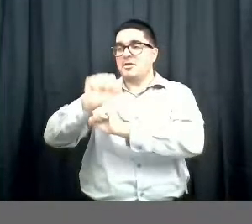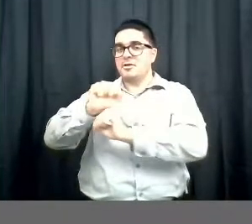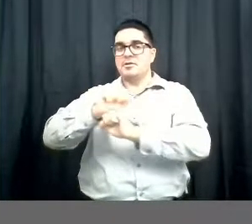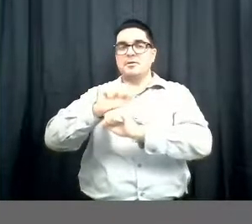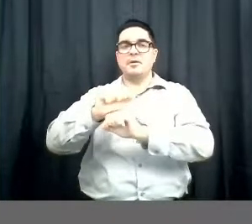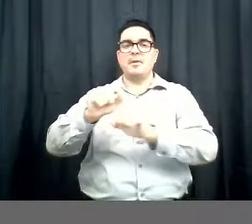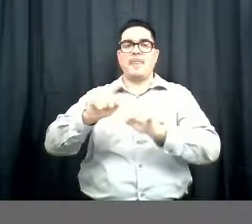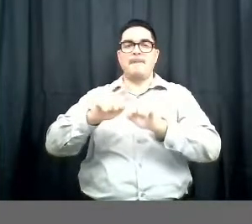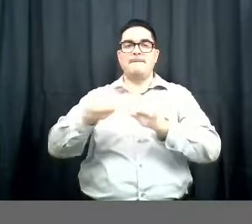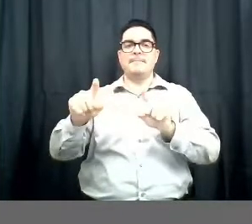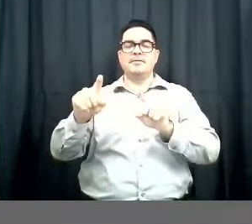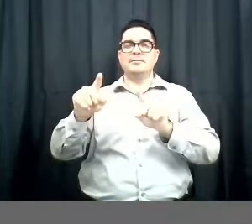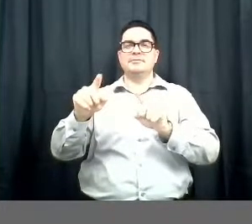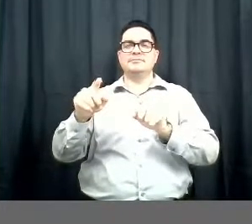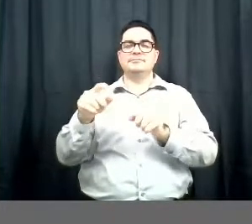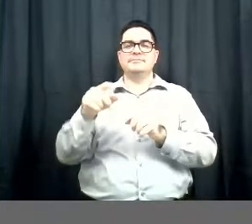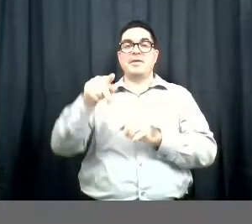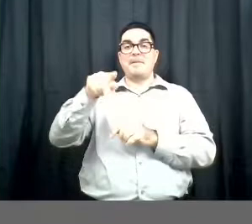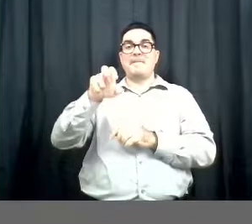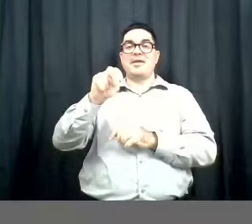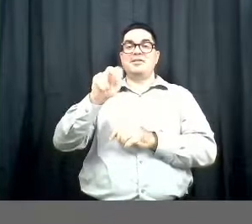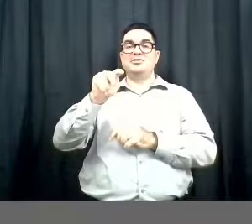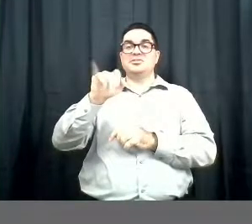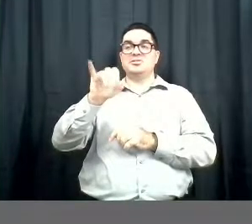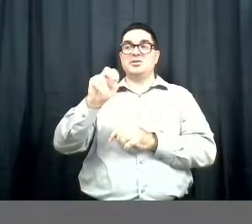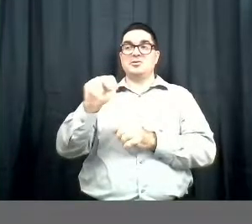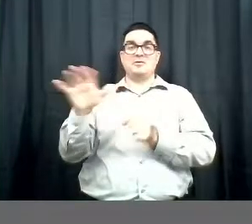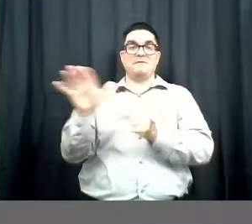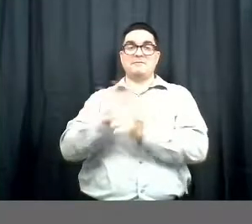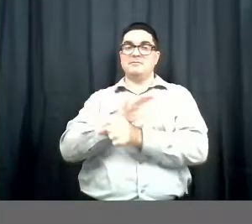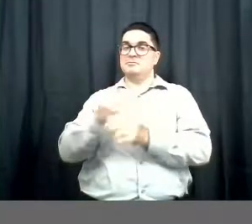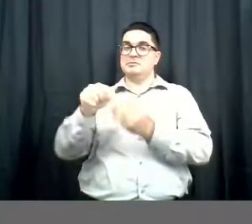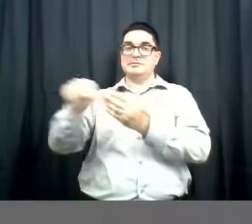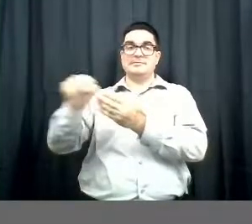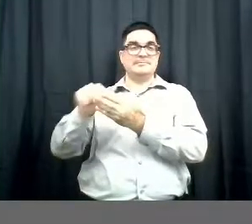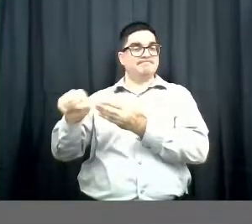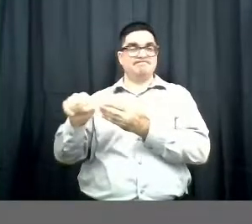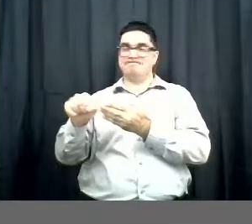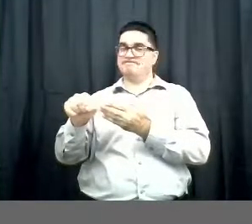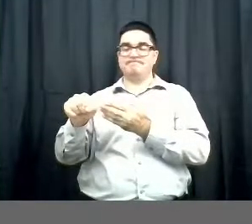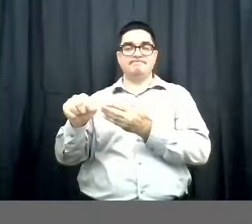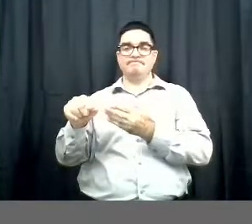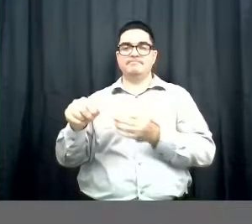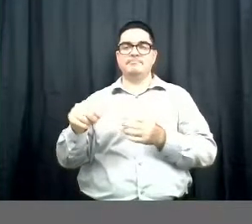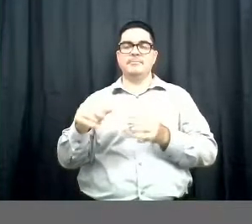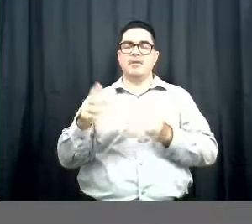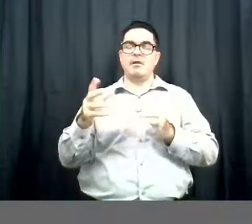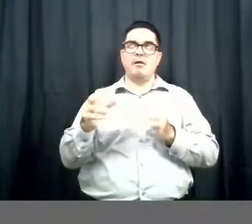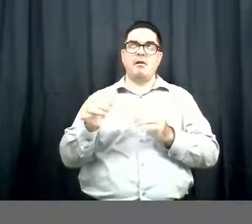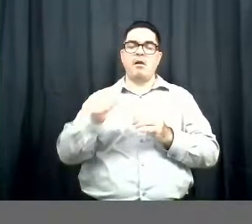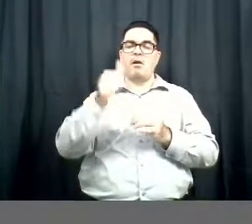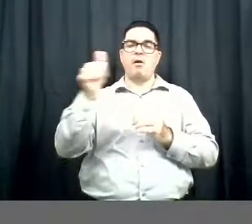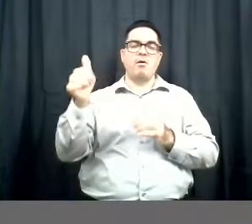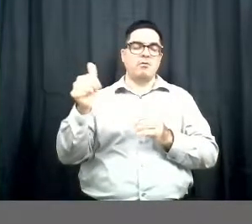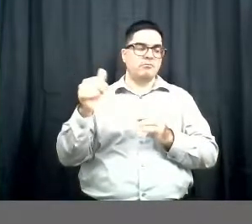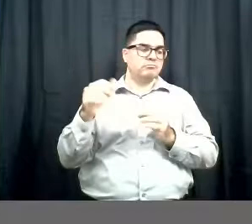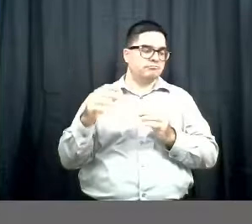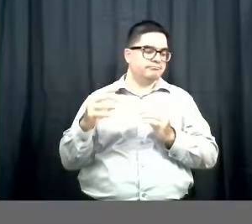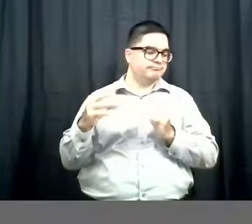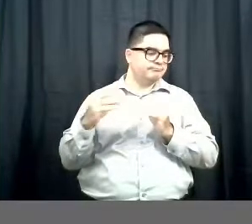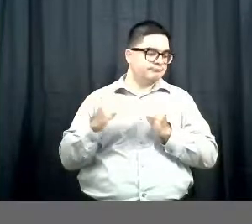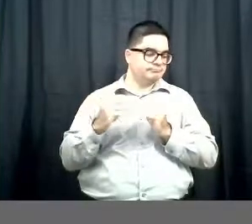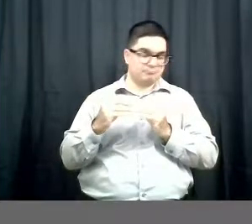term. I think that answers some of the questions. I'm not sure, Adam or Gaurav, do you want to